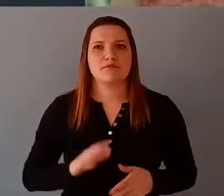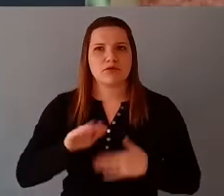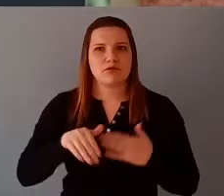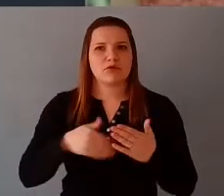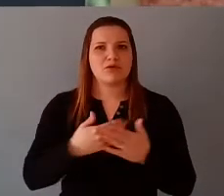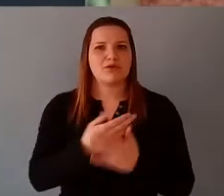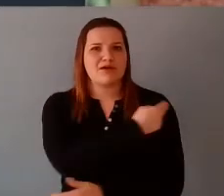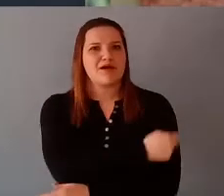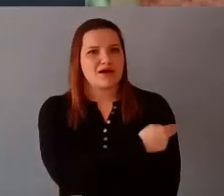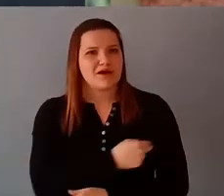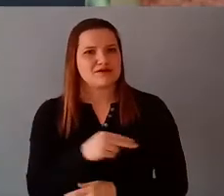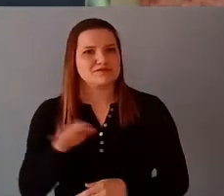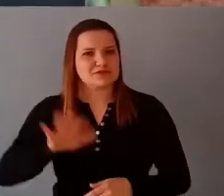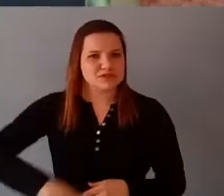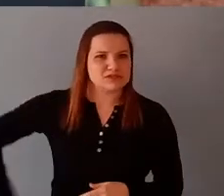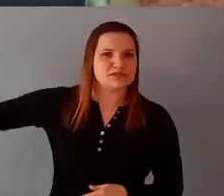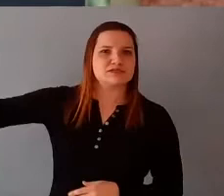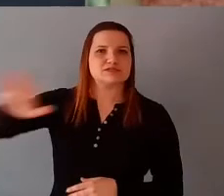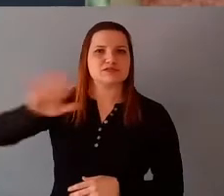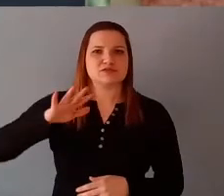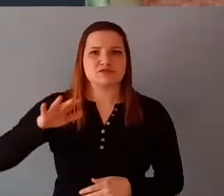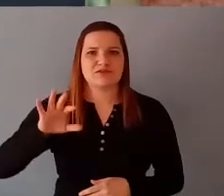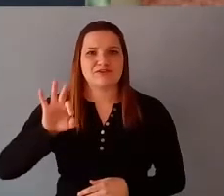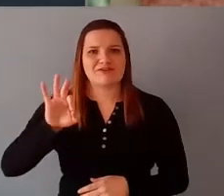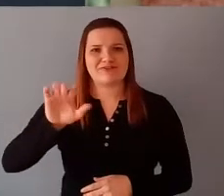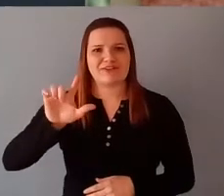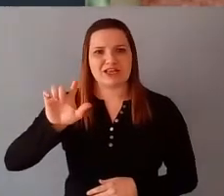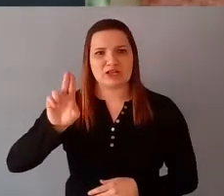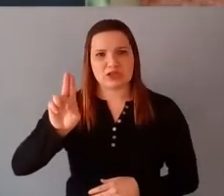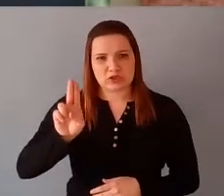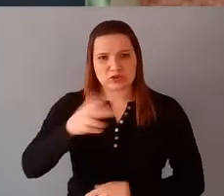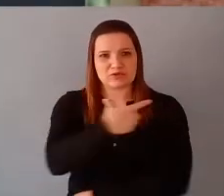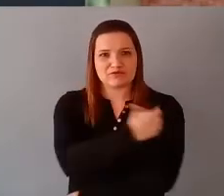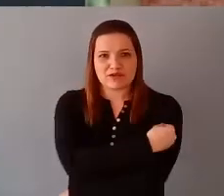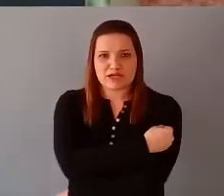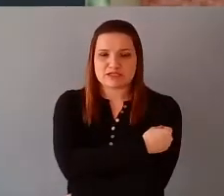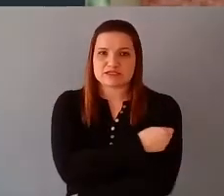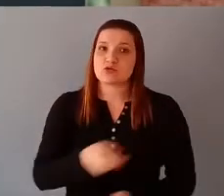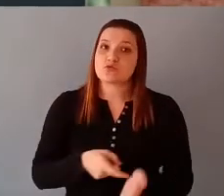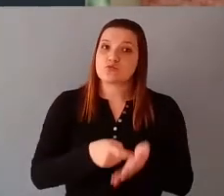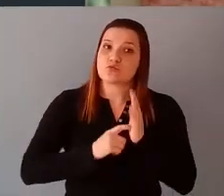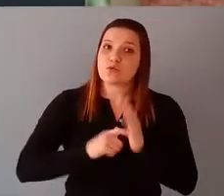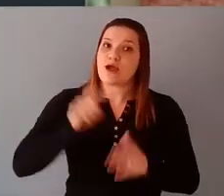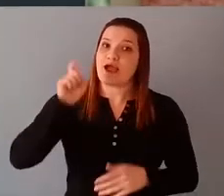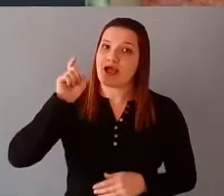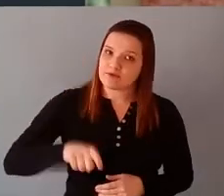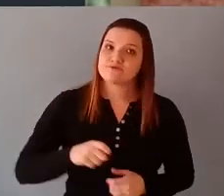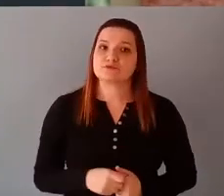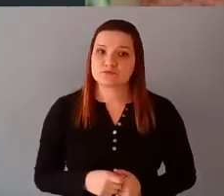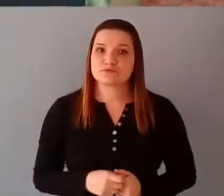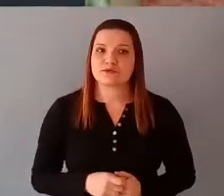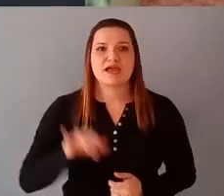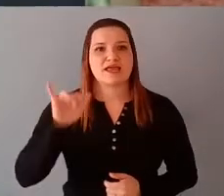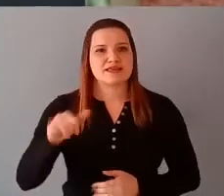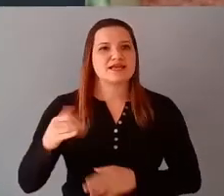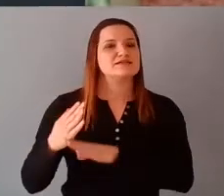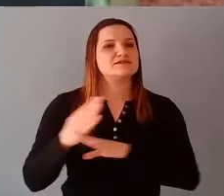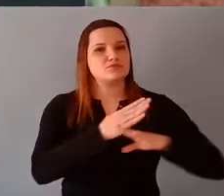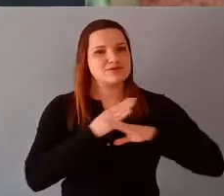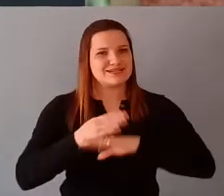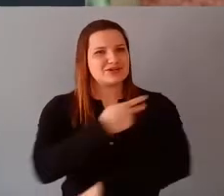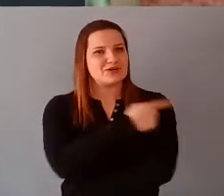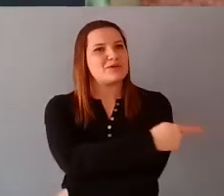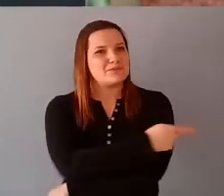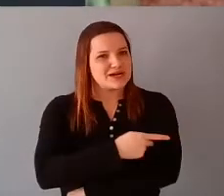industry a few years ago, we made flu vaccination mandatory at Korea Delta. And that's really to protect our